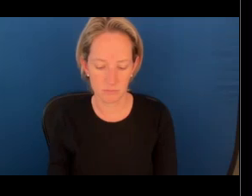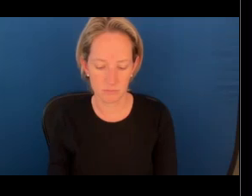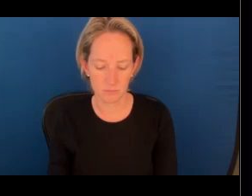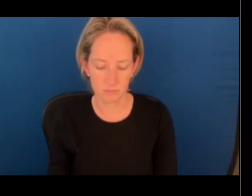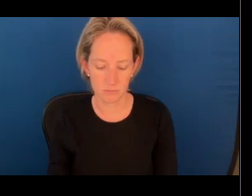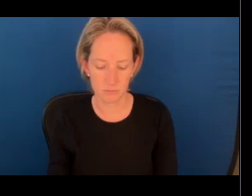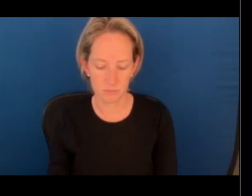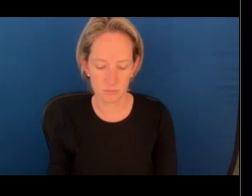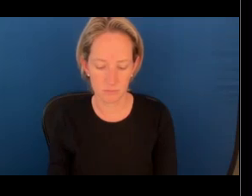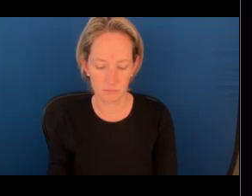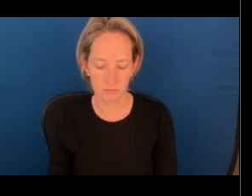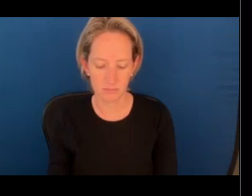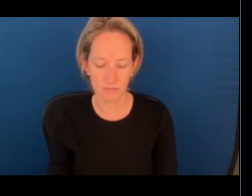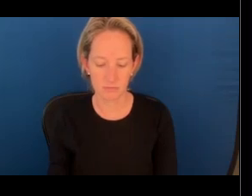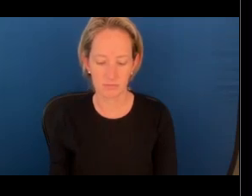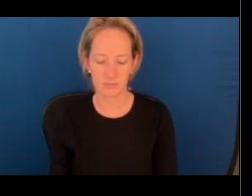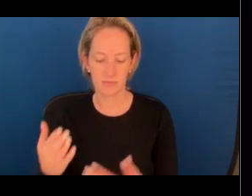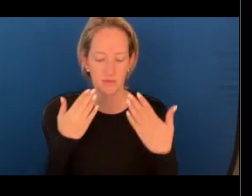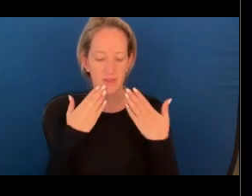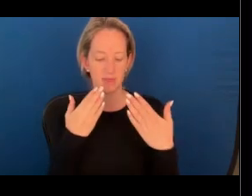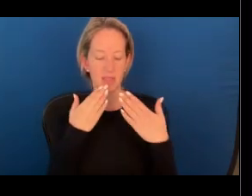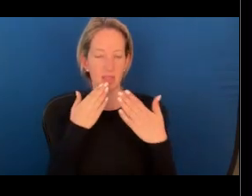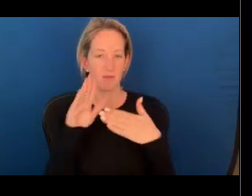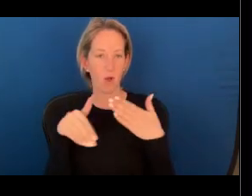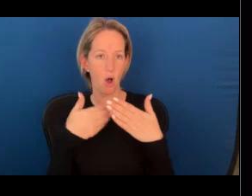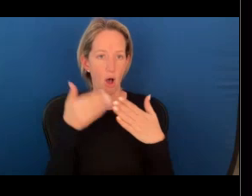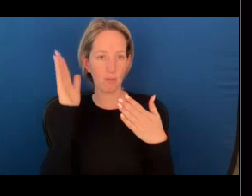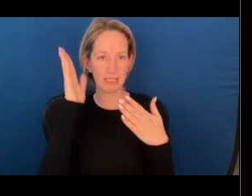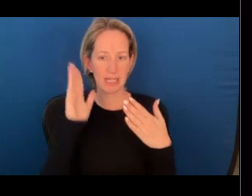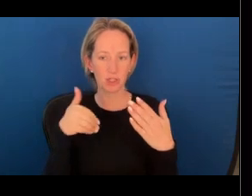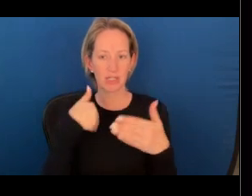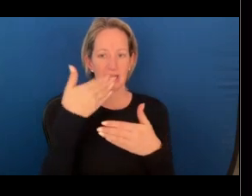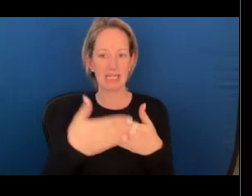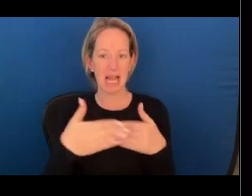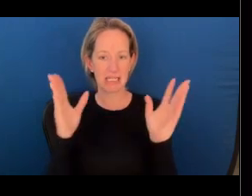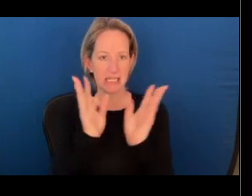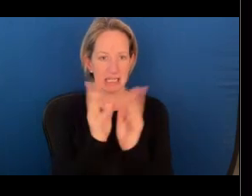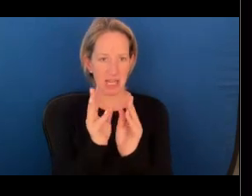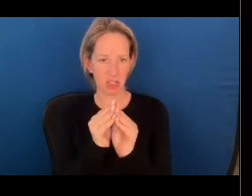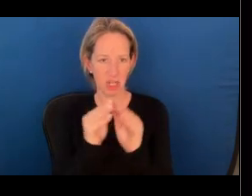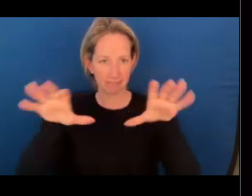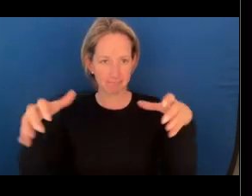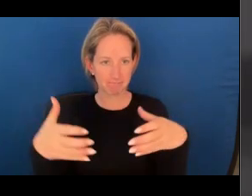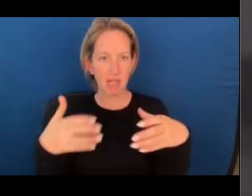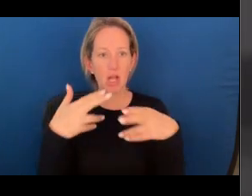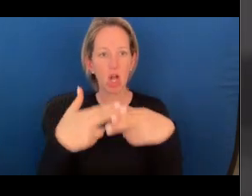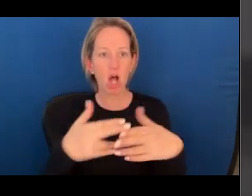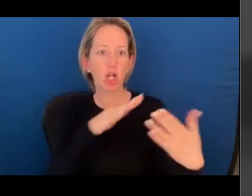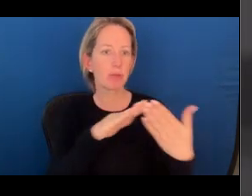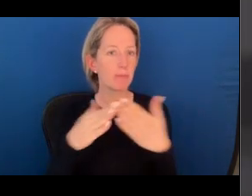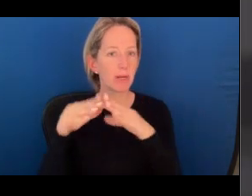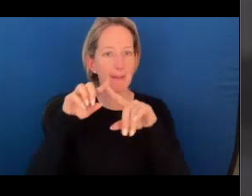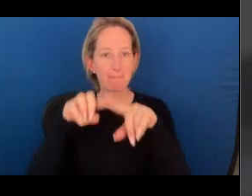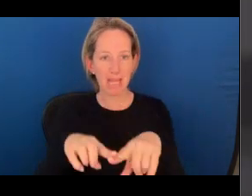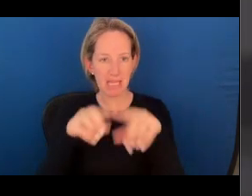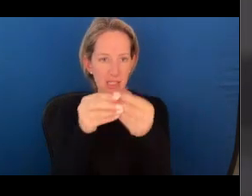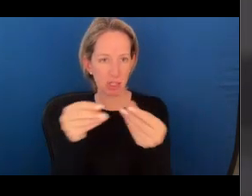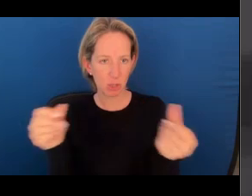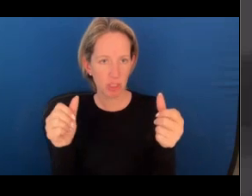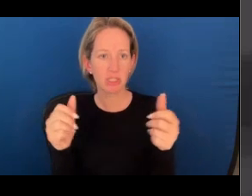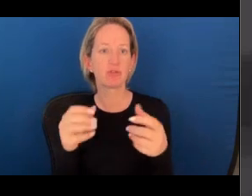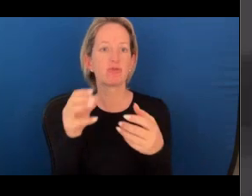Thanks to all of our presenters. We're moving on to a new session. This session is called Community-Based Solutions to Marine Debris